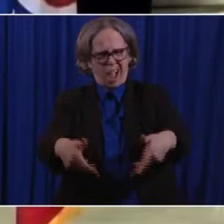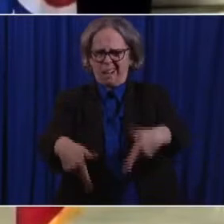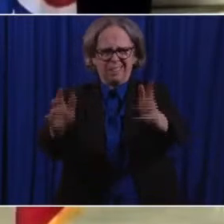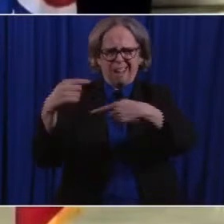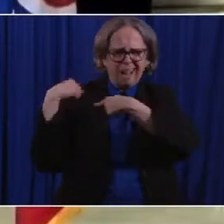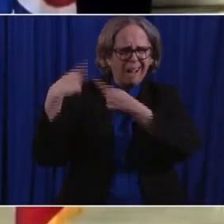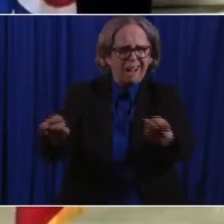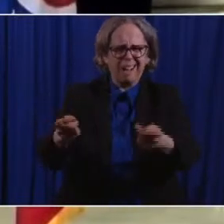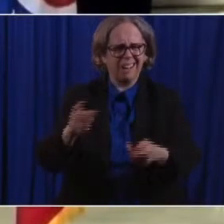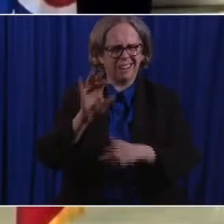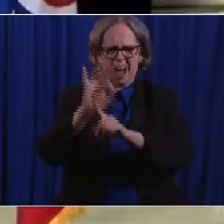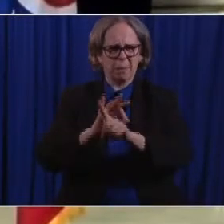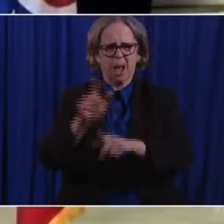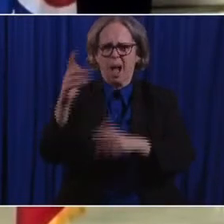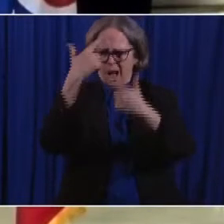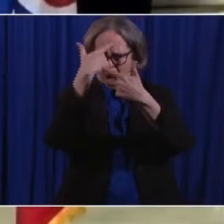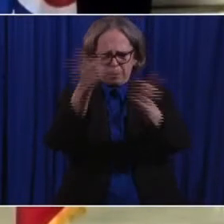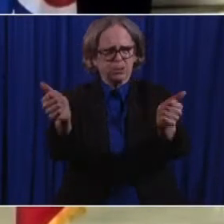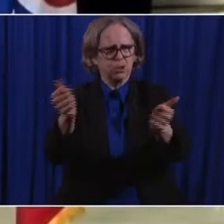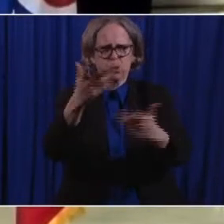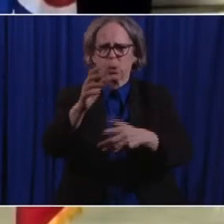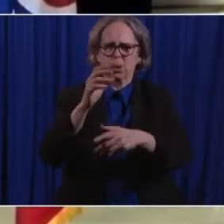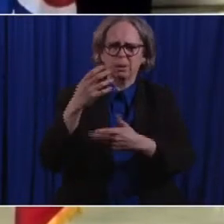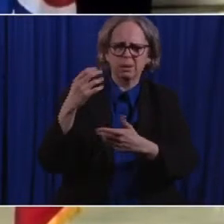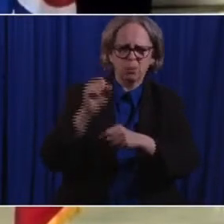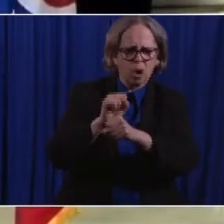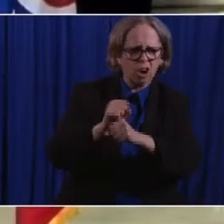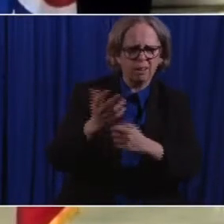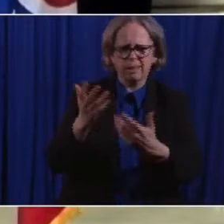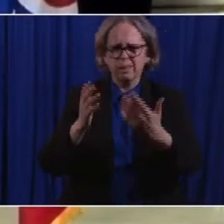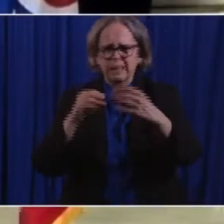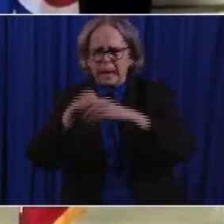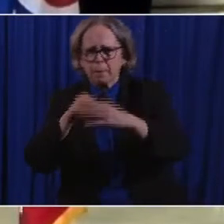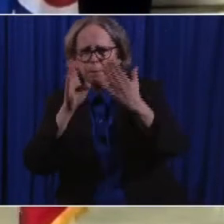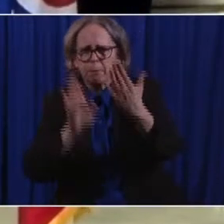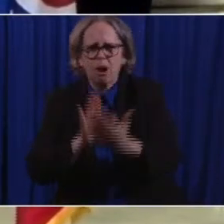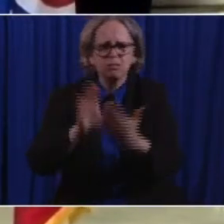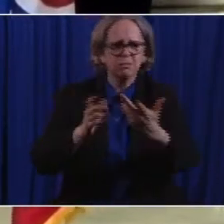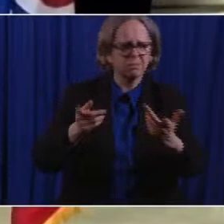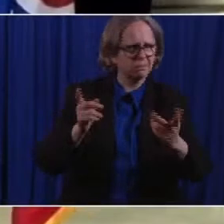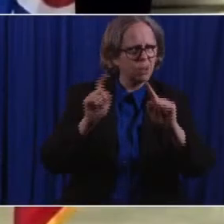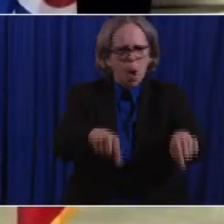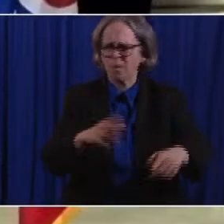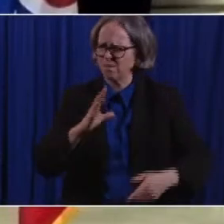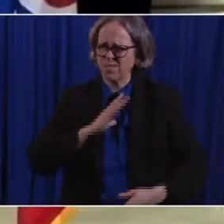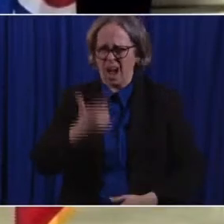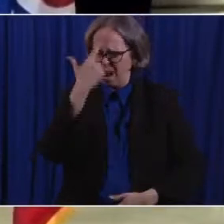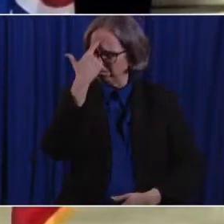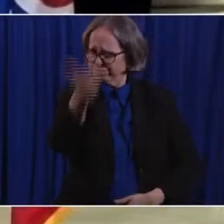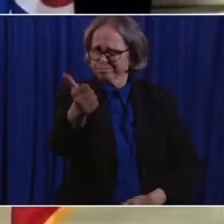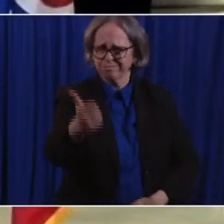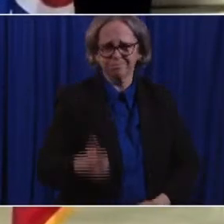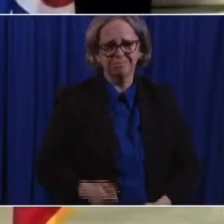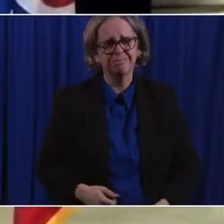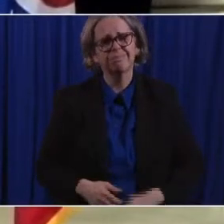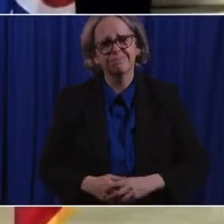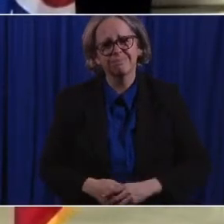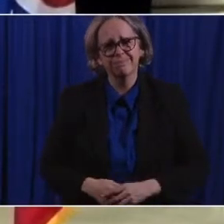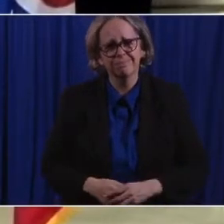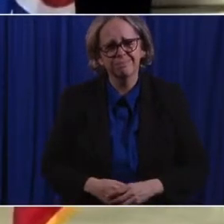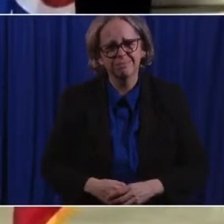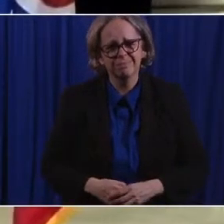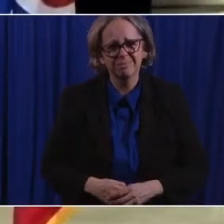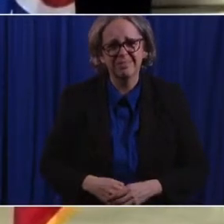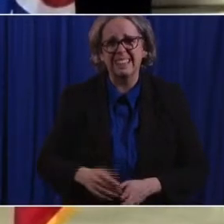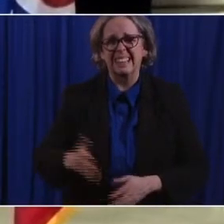for in-person, and that throughout the pandemic, people, once we lifted the stay-at-home order,